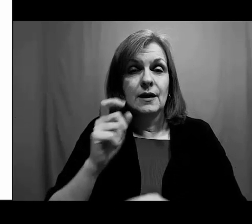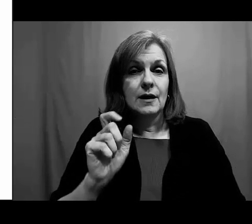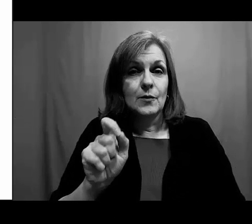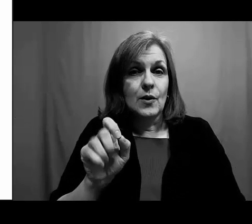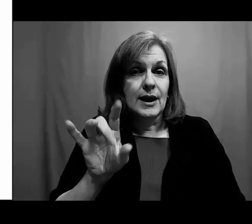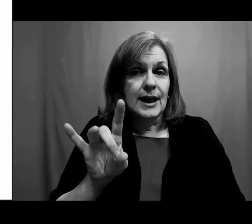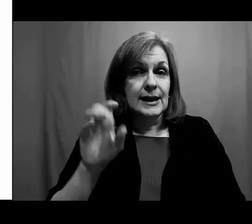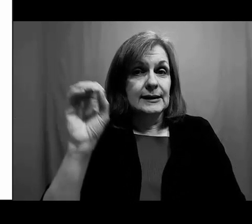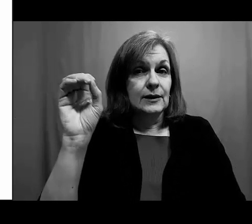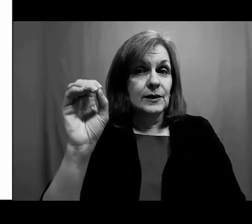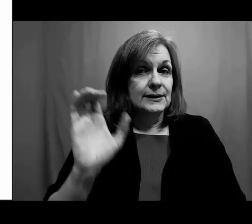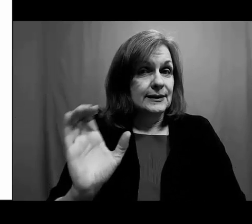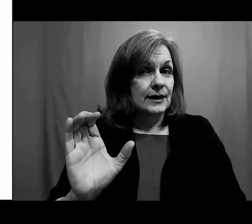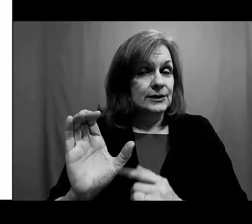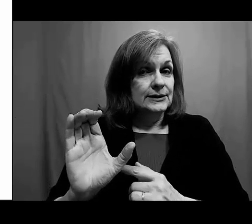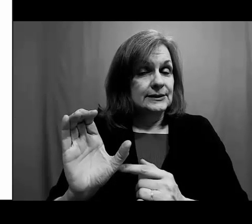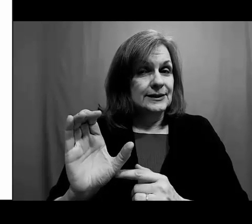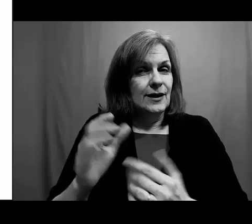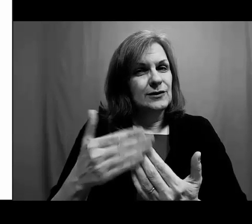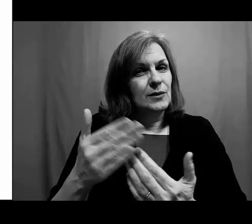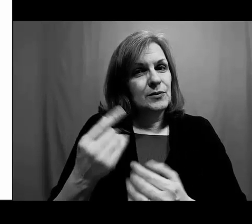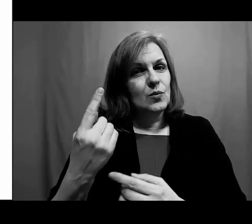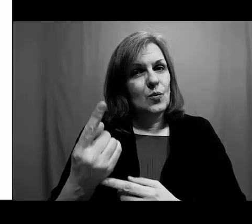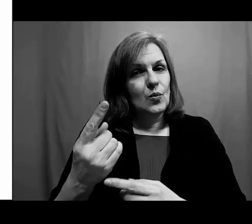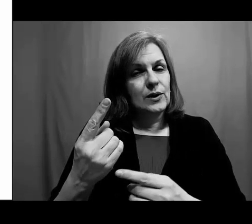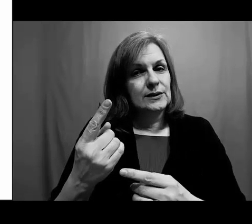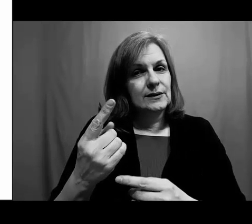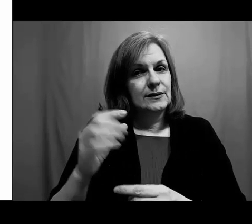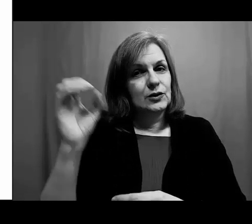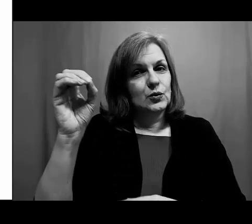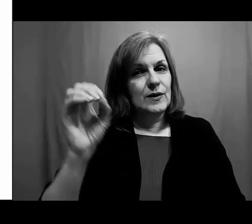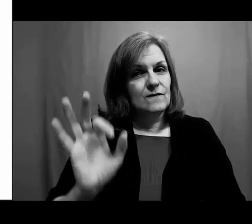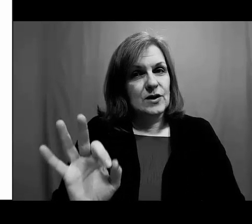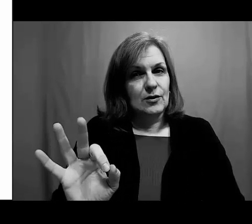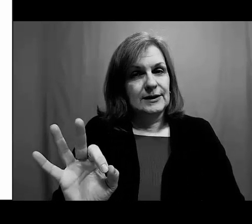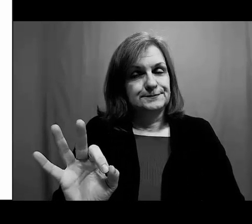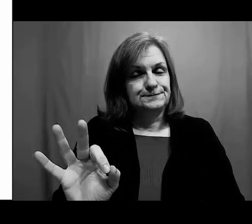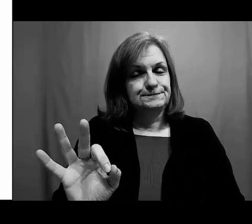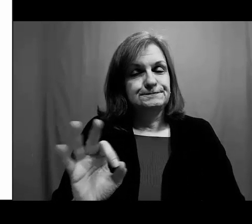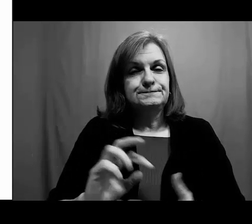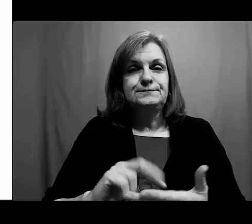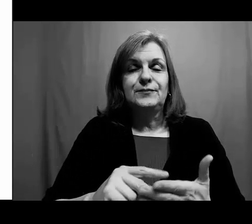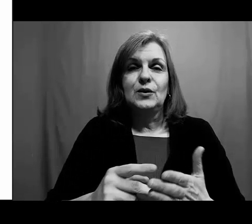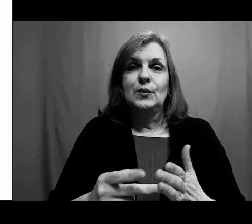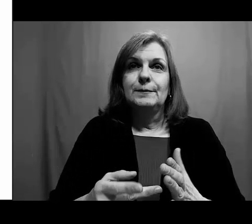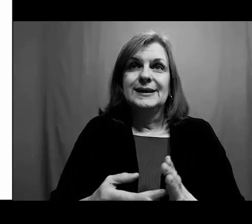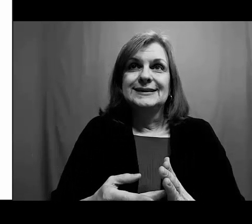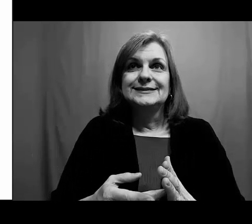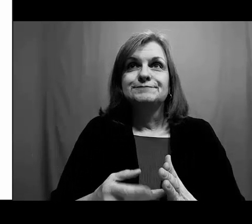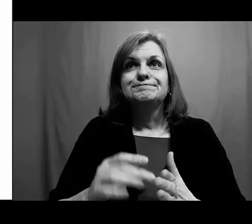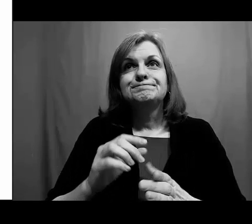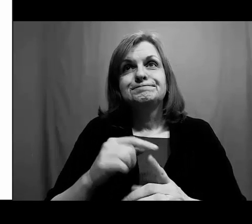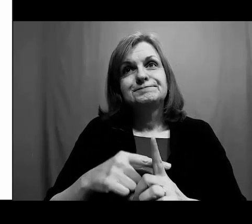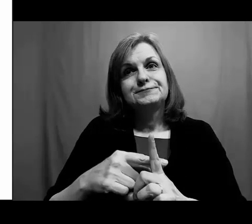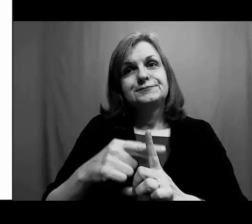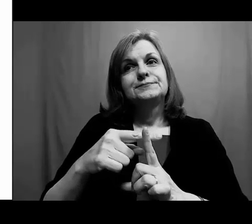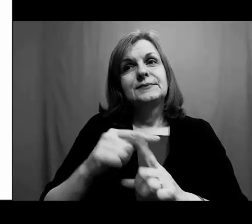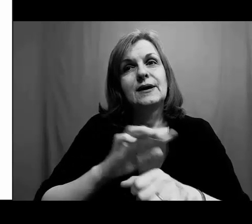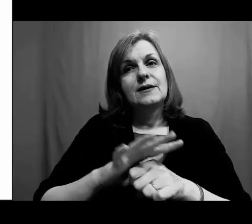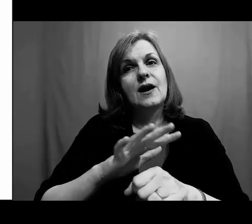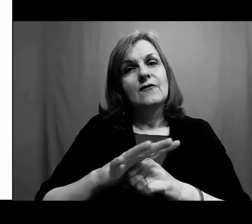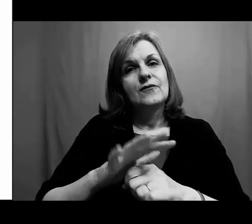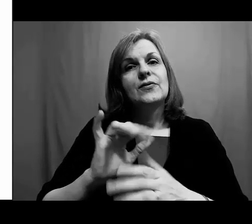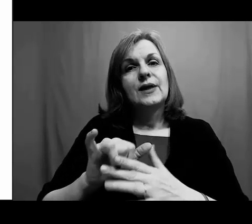But think about it, 0.8 degrees Celsius, roughly 1 degree Fahrenheit, we're dealing with enough